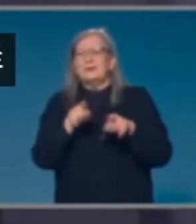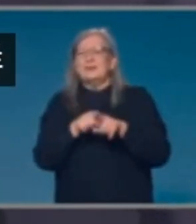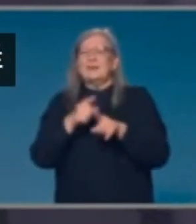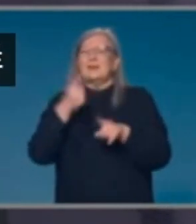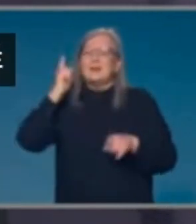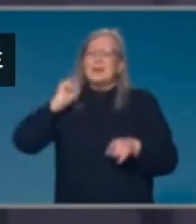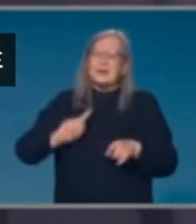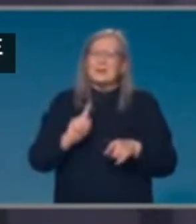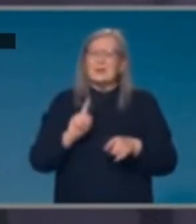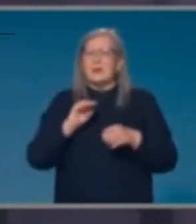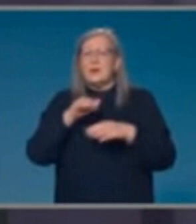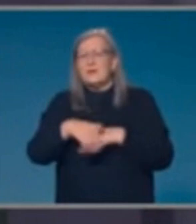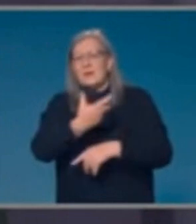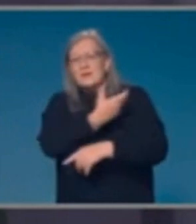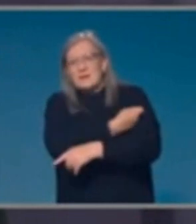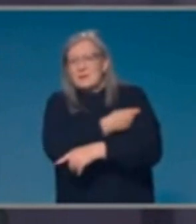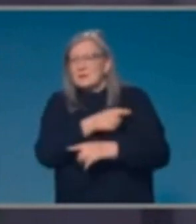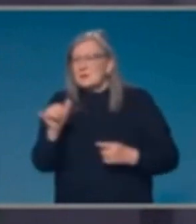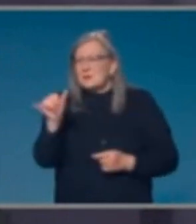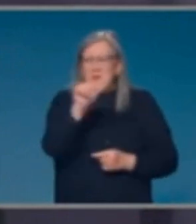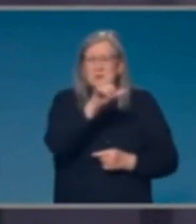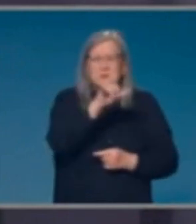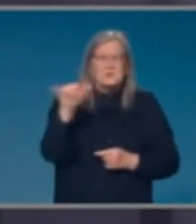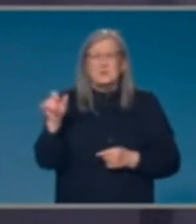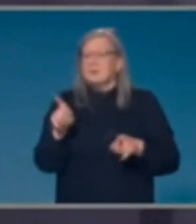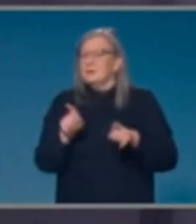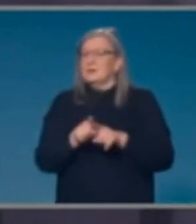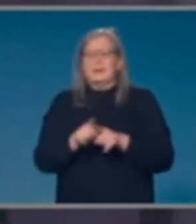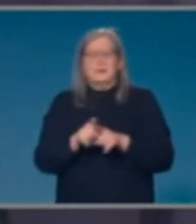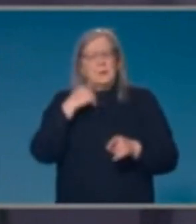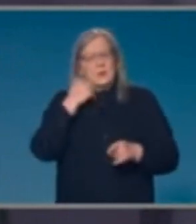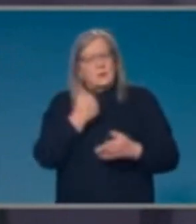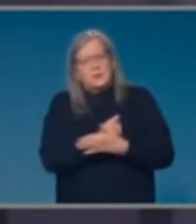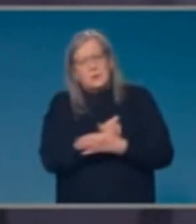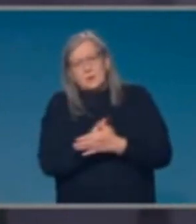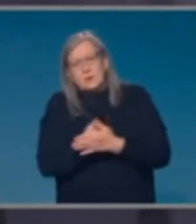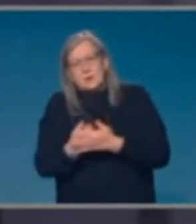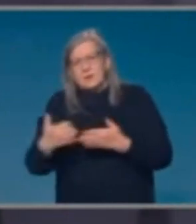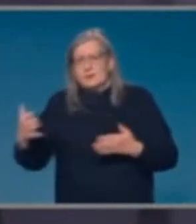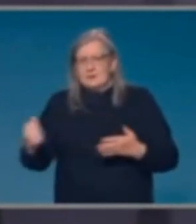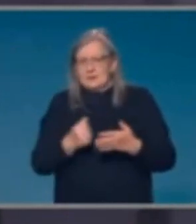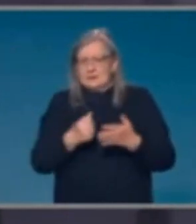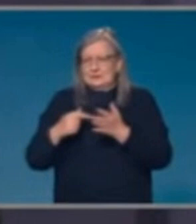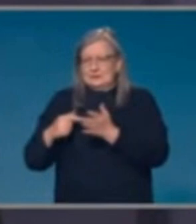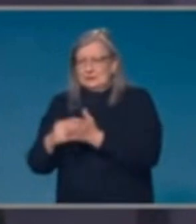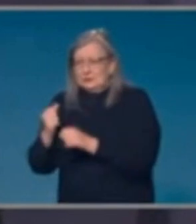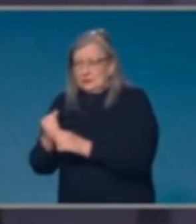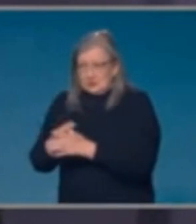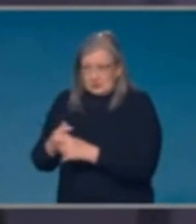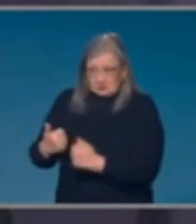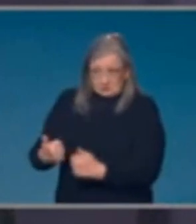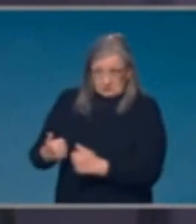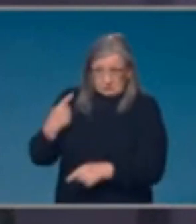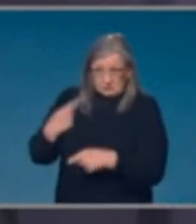program. And it will always be subject to the usual regulatory approvals from TGA. And once that's done, we'll go into